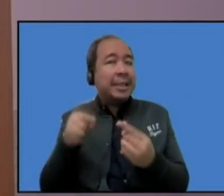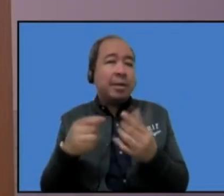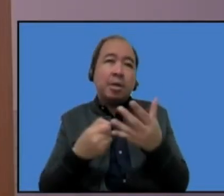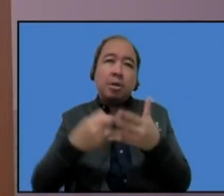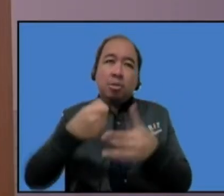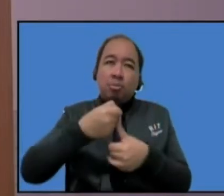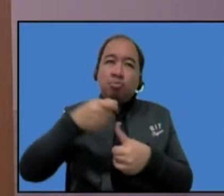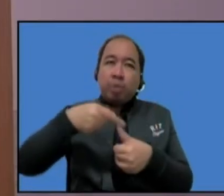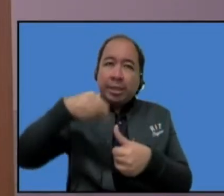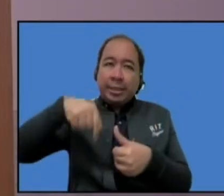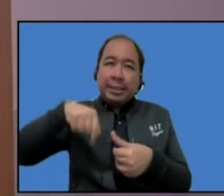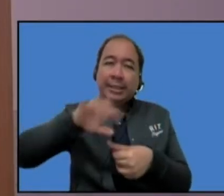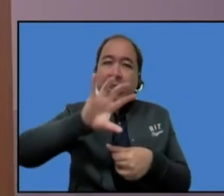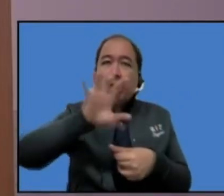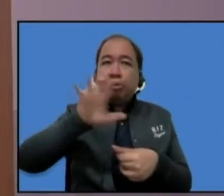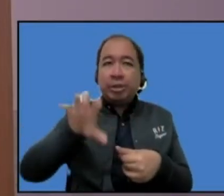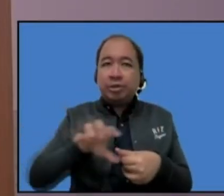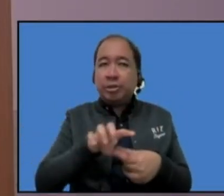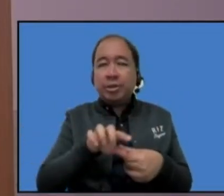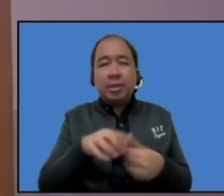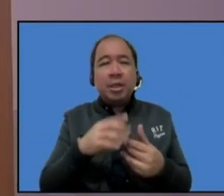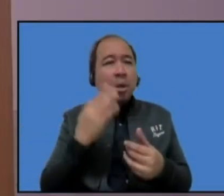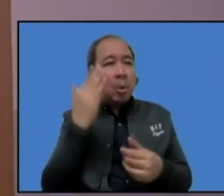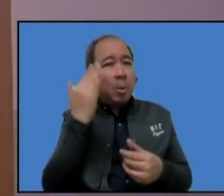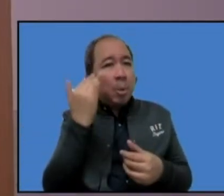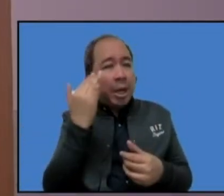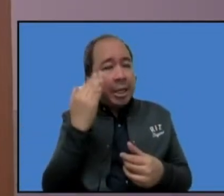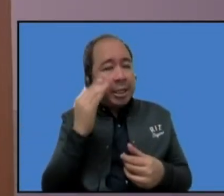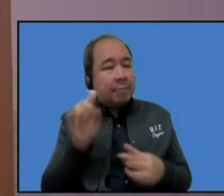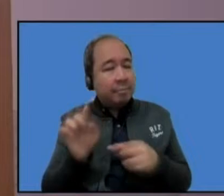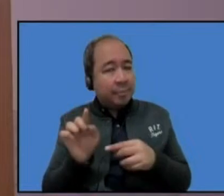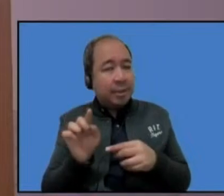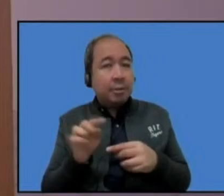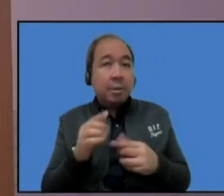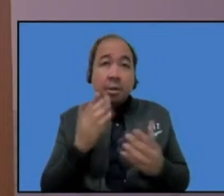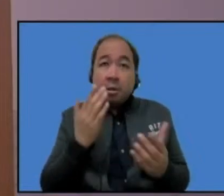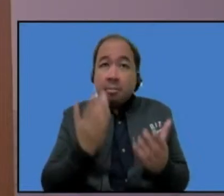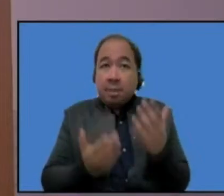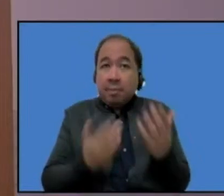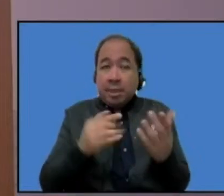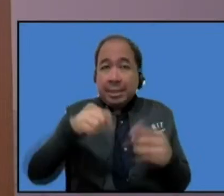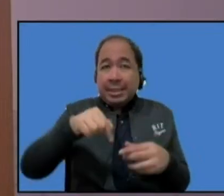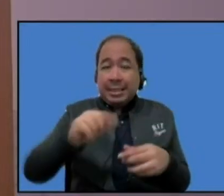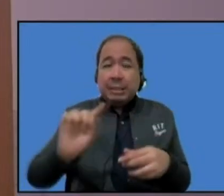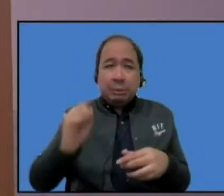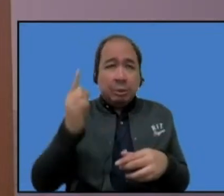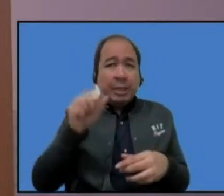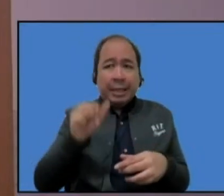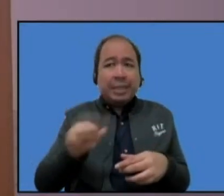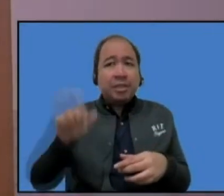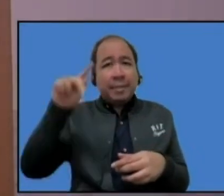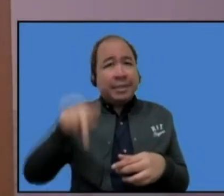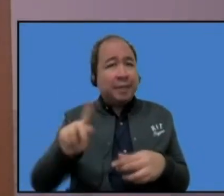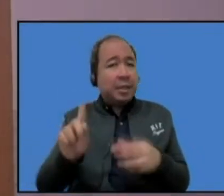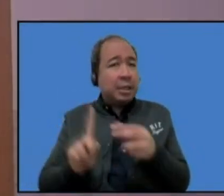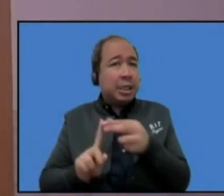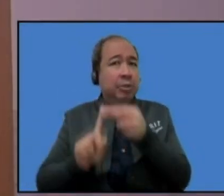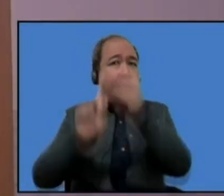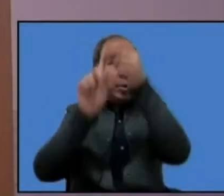is a reason for that also. The reason for that is probably this is the only region that has such a